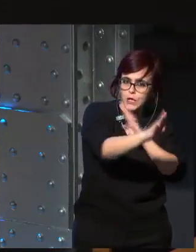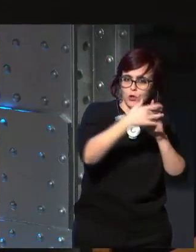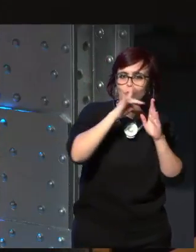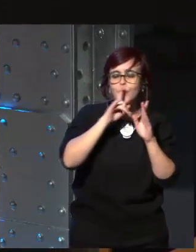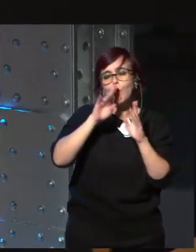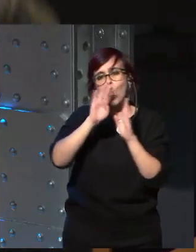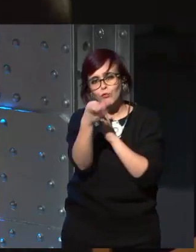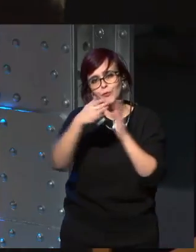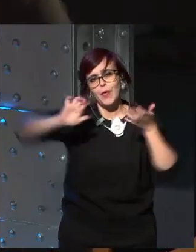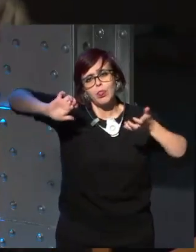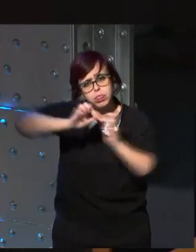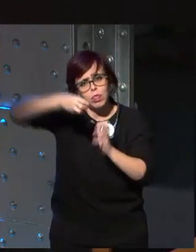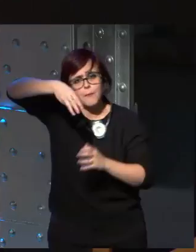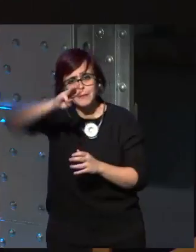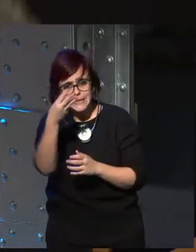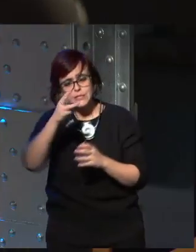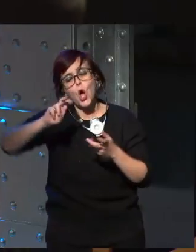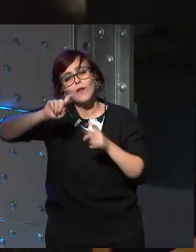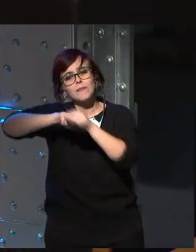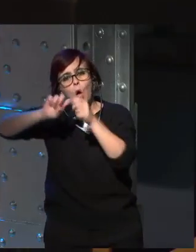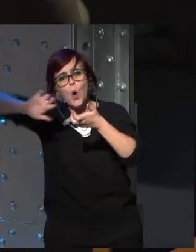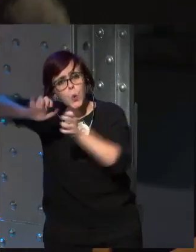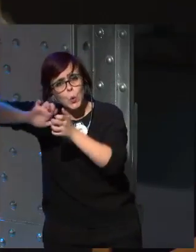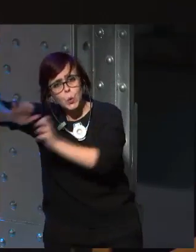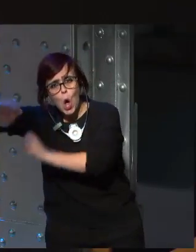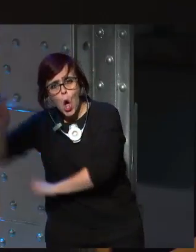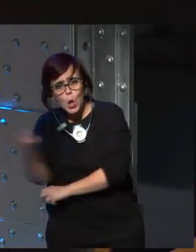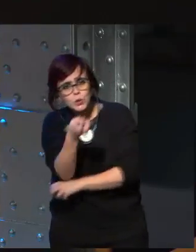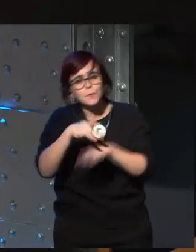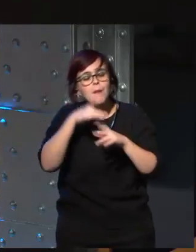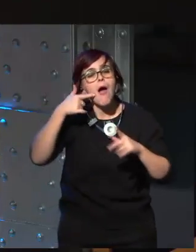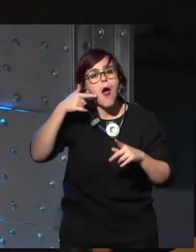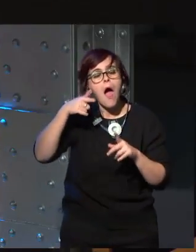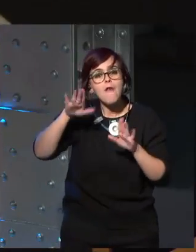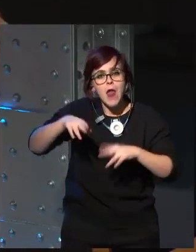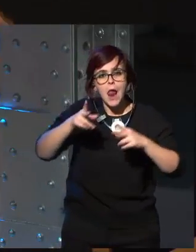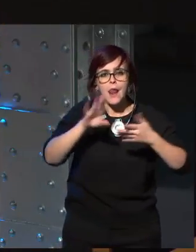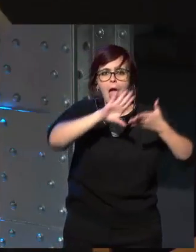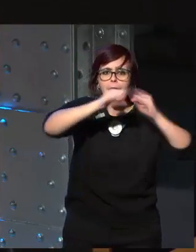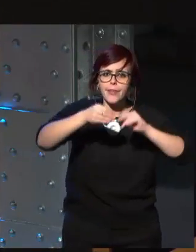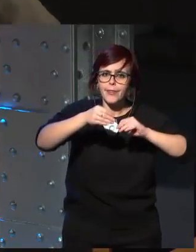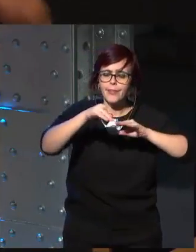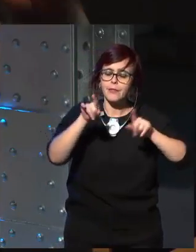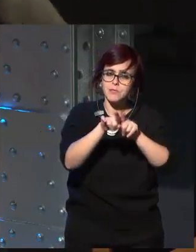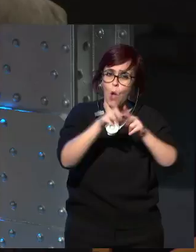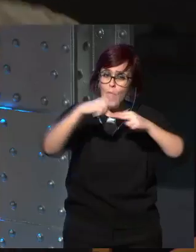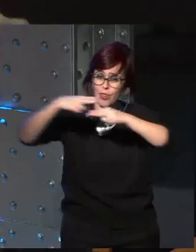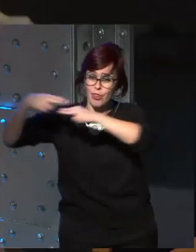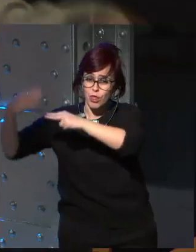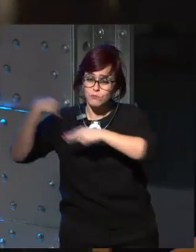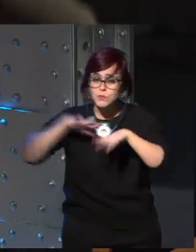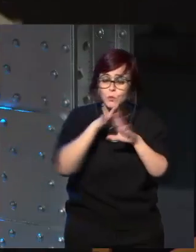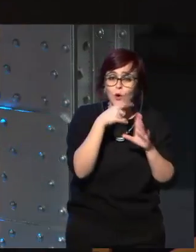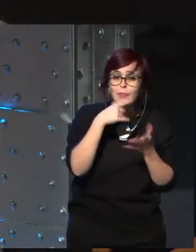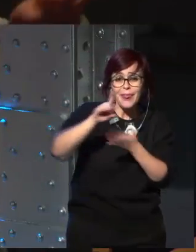was a group, like a focus group of people listening to that. So they established a scale to measure. And